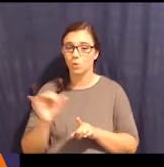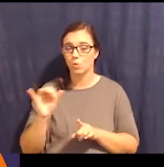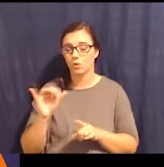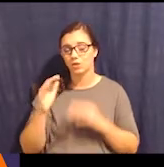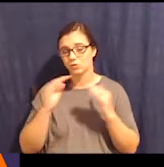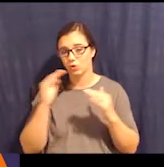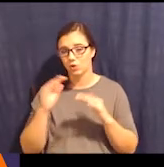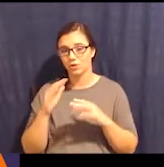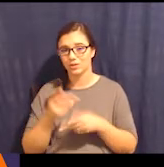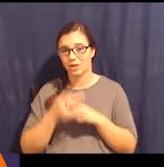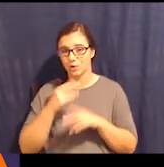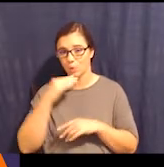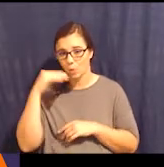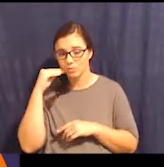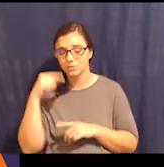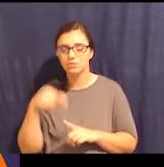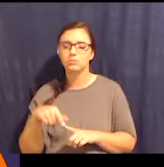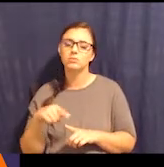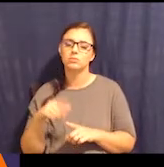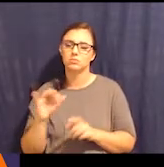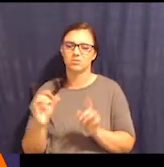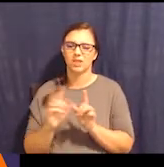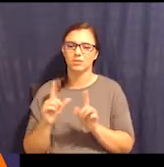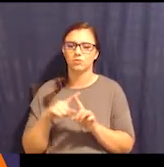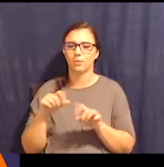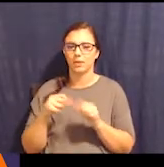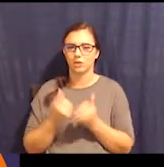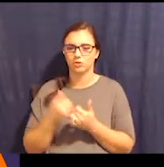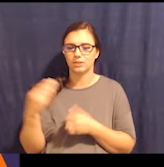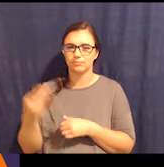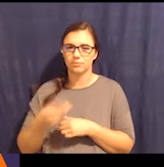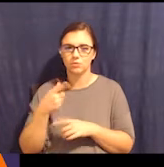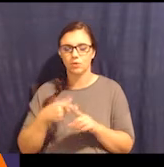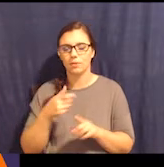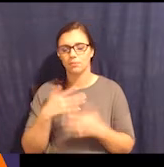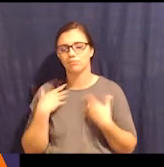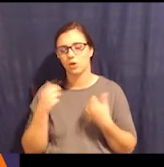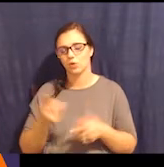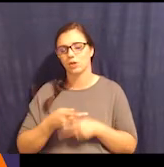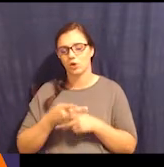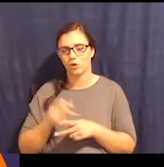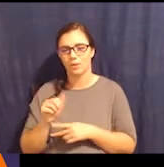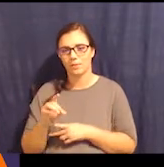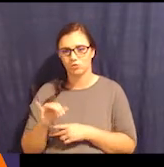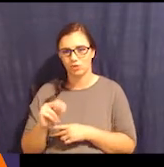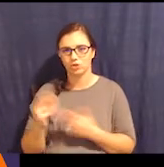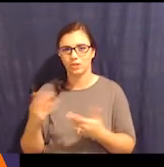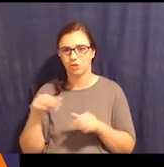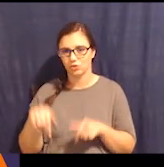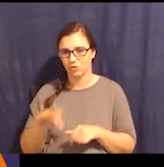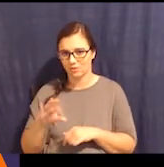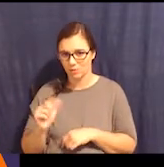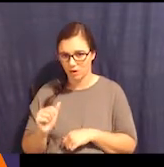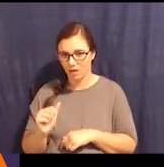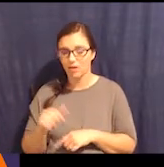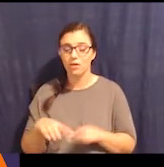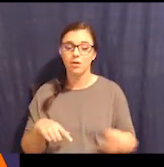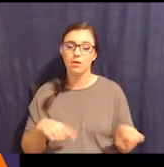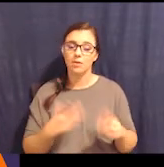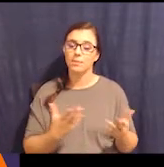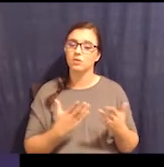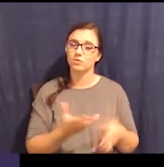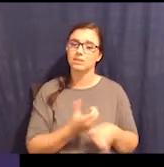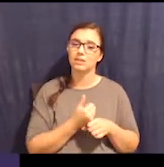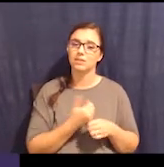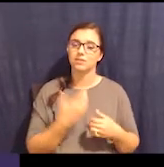for Healthcare Administration here in Florida, and residents may receive mental health overlay program services on site.